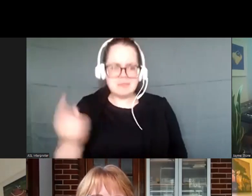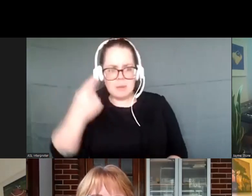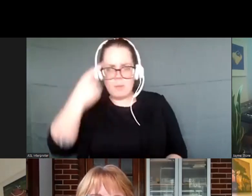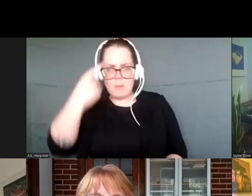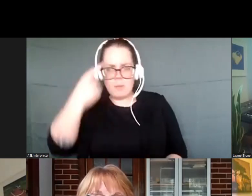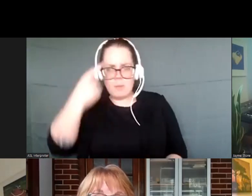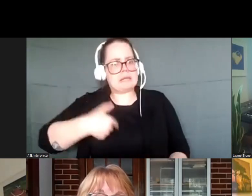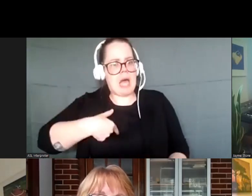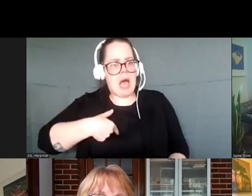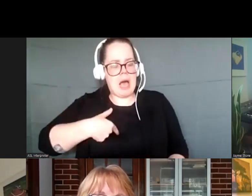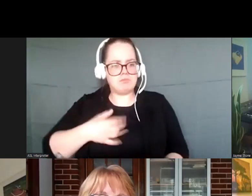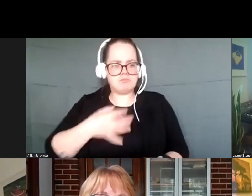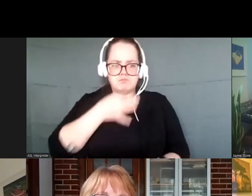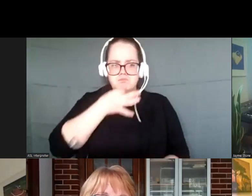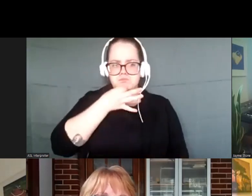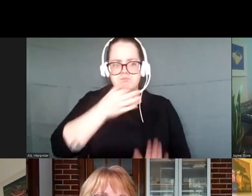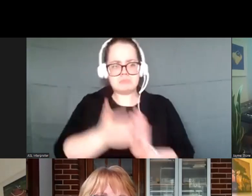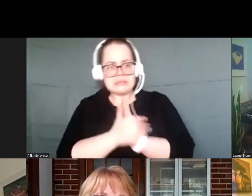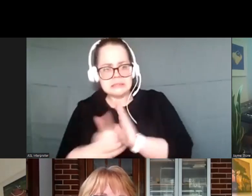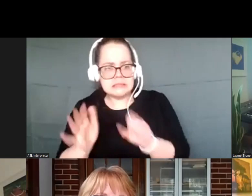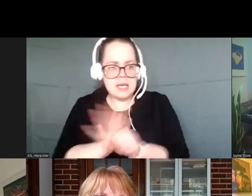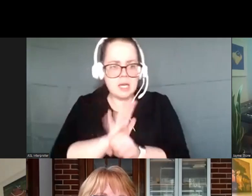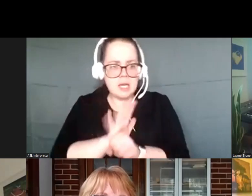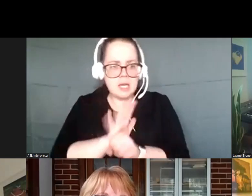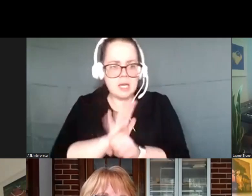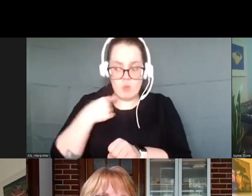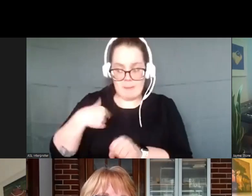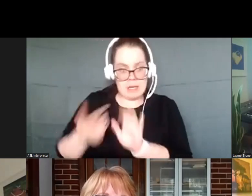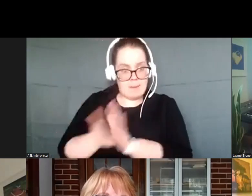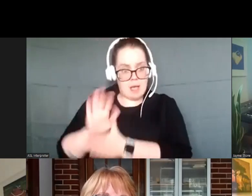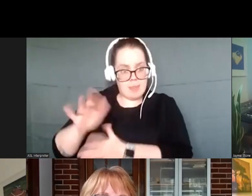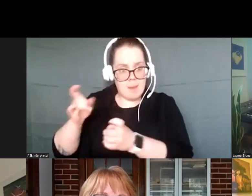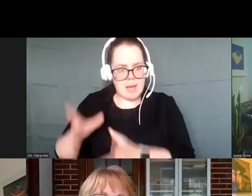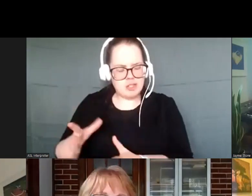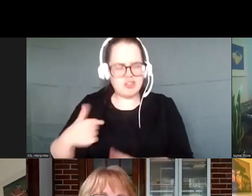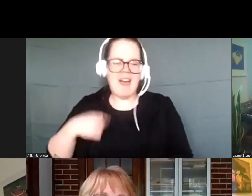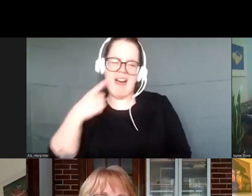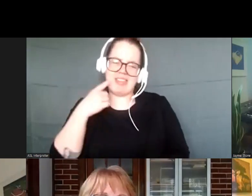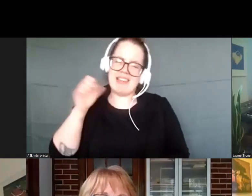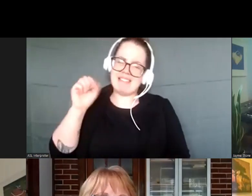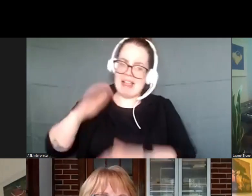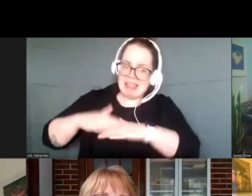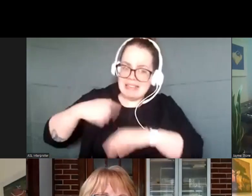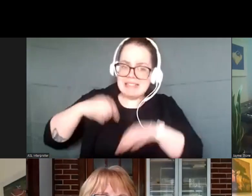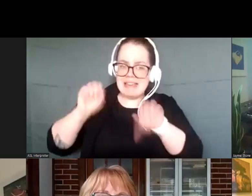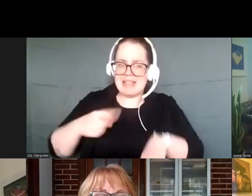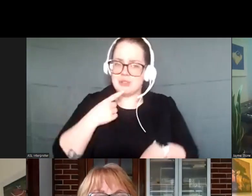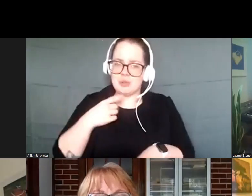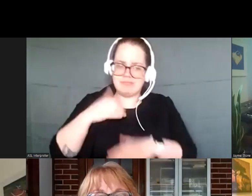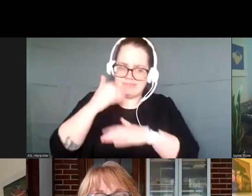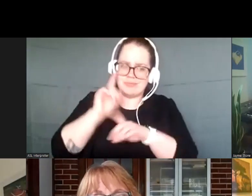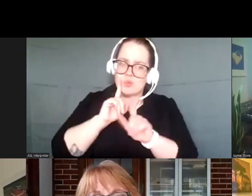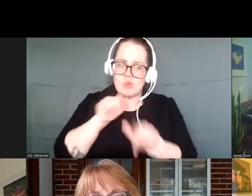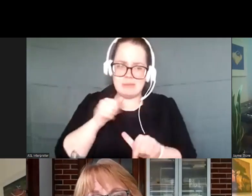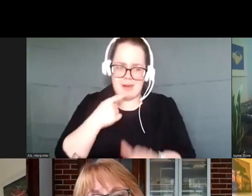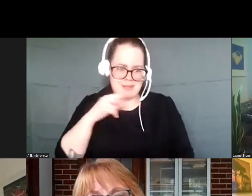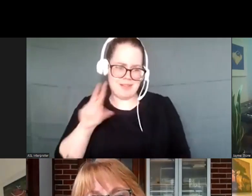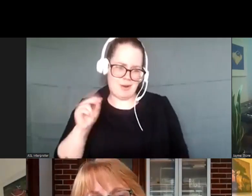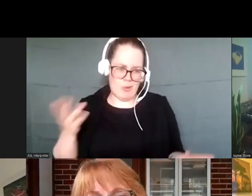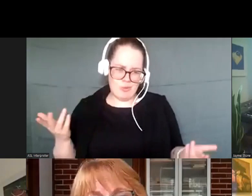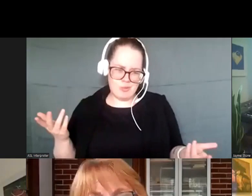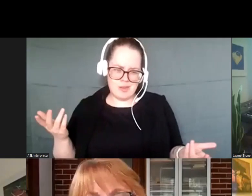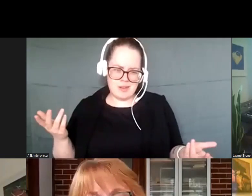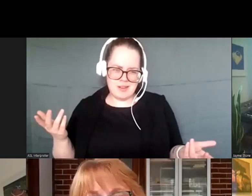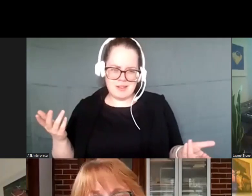me to take them on, I think enough of them to at least say no. I mean, you know, I just don't think it's a good look.